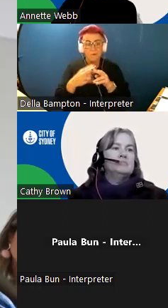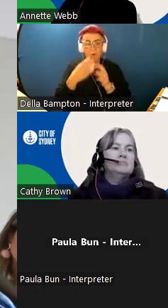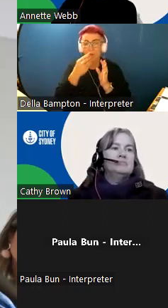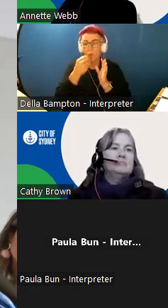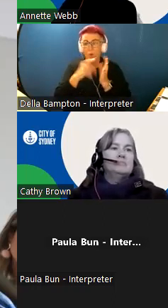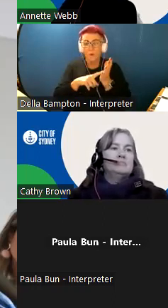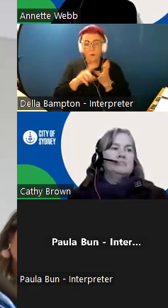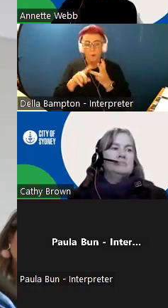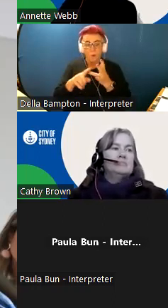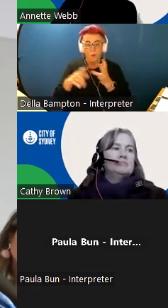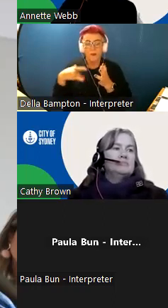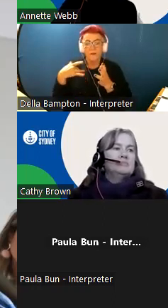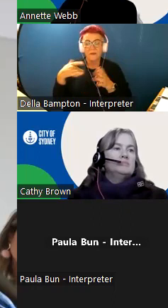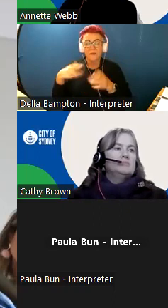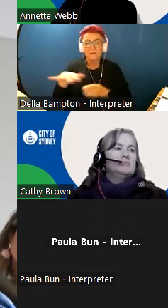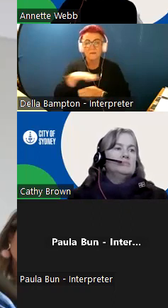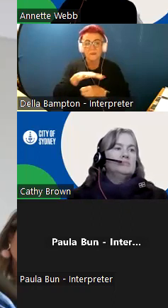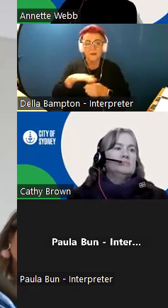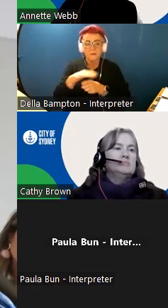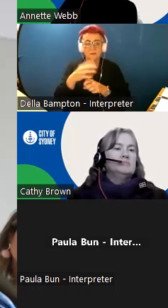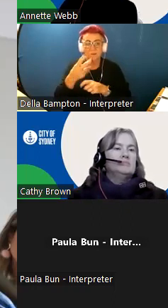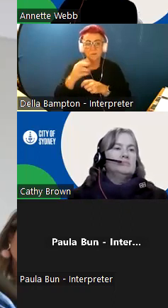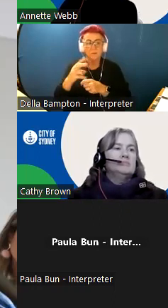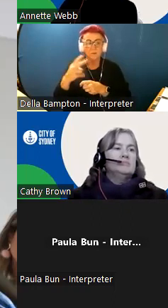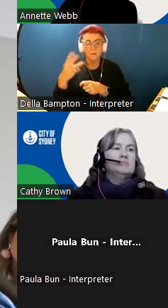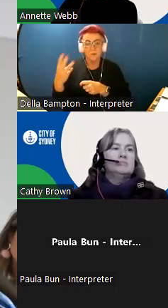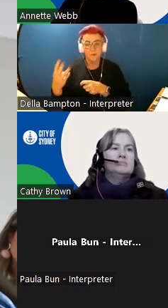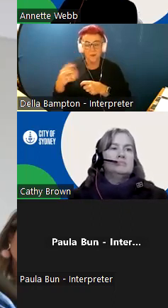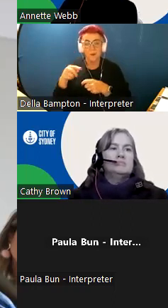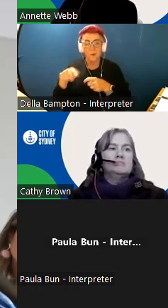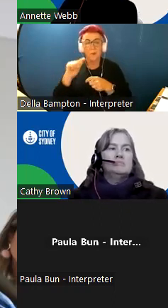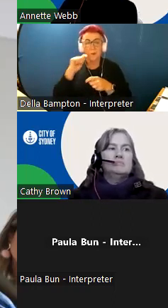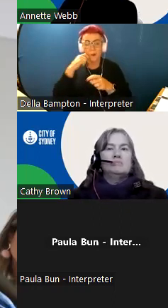Workspace 2023. This session is being recorded, and